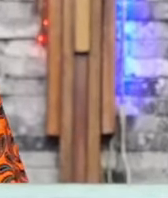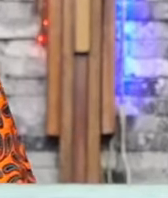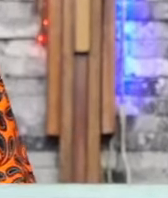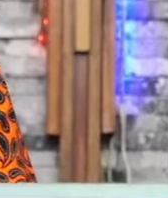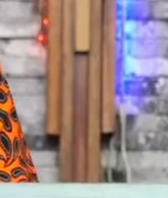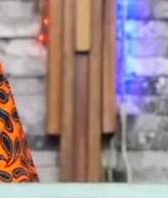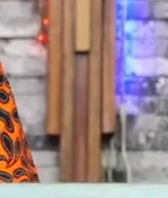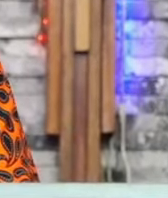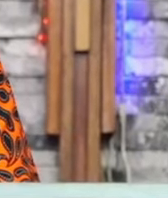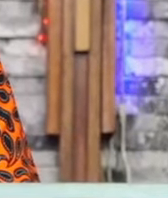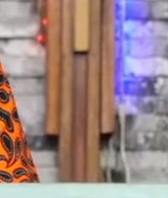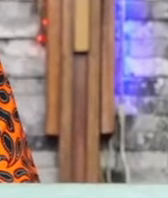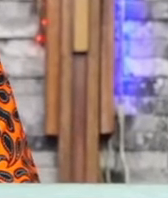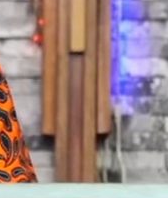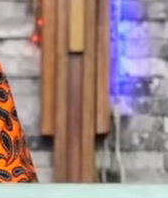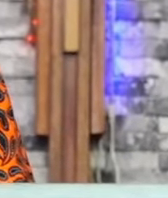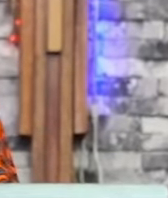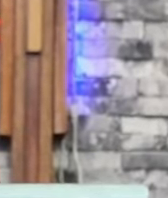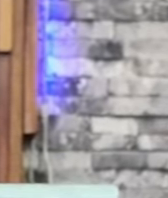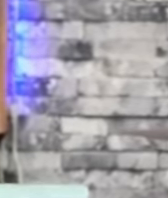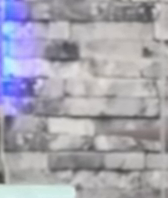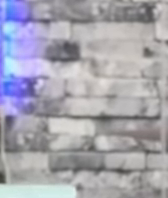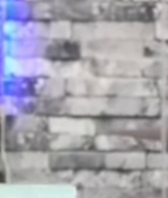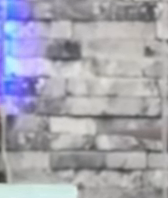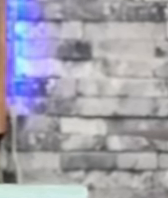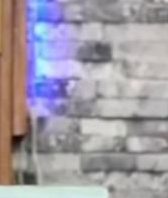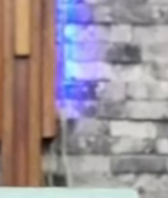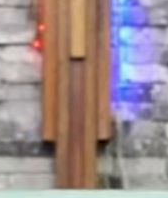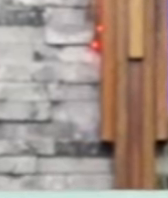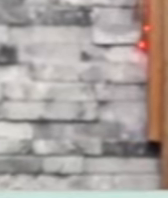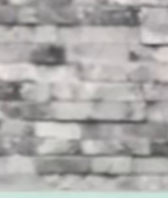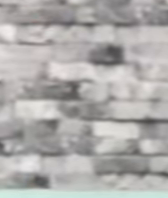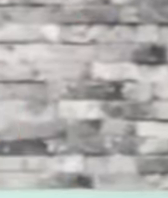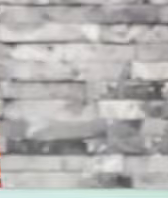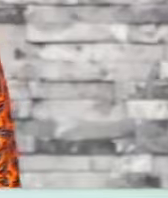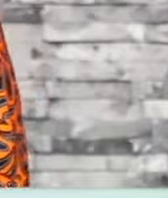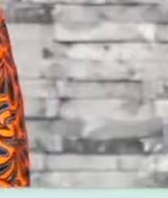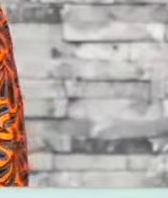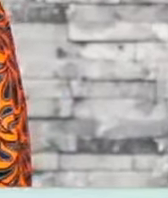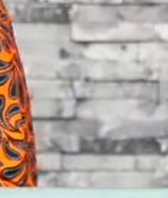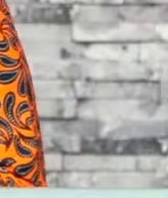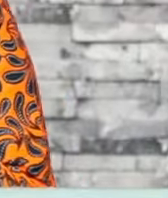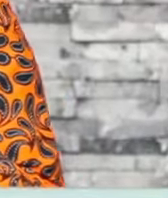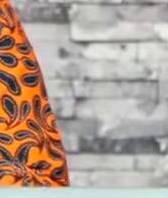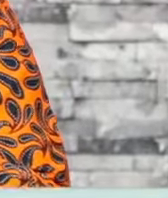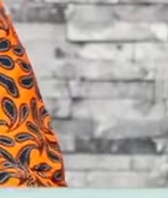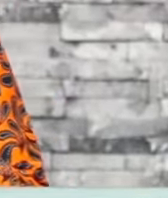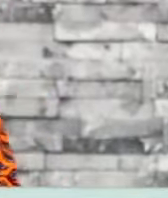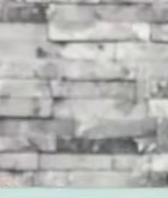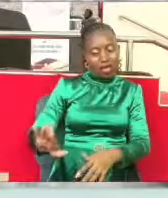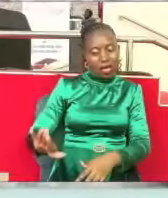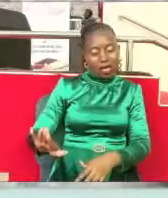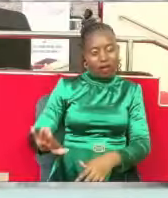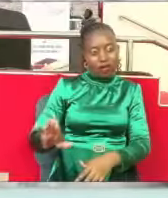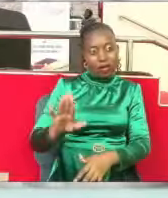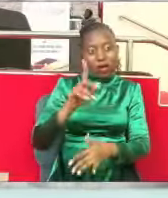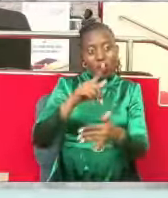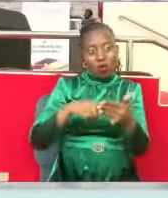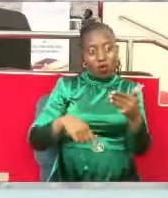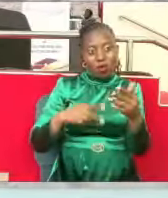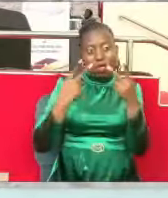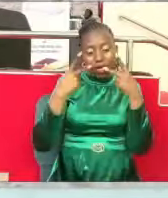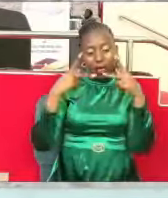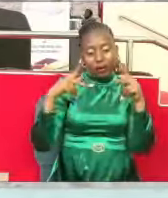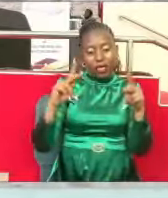everything. Alijua amepoteza kila kitu. But there's only one thing that is left. Lakini kuna kitu kimoja ambacho kimesalia. The peace of the Lord